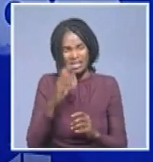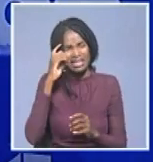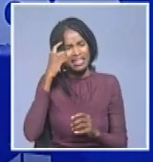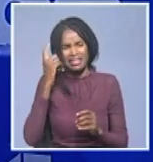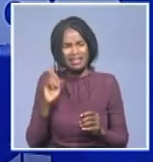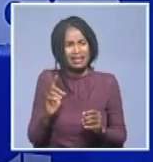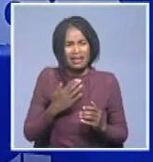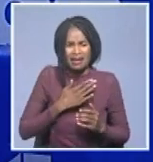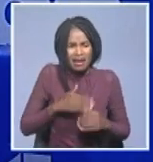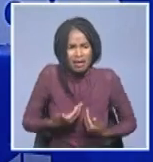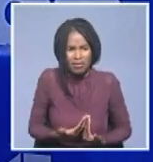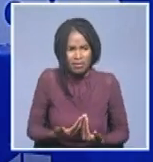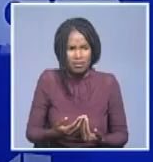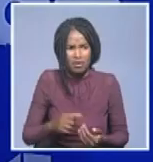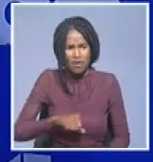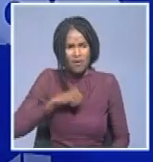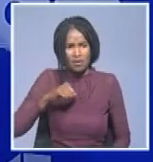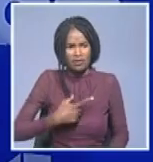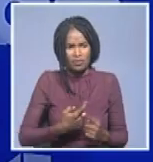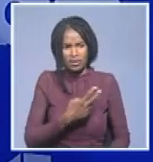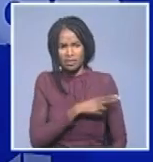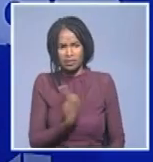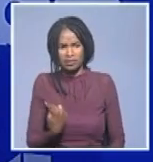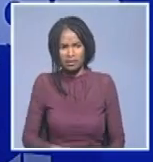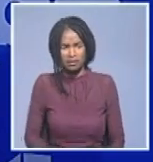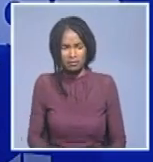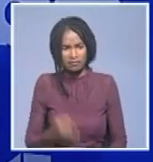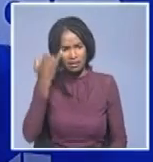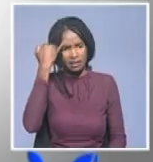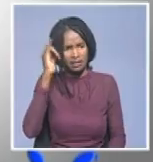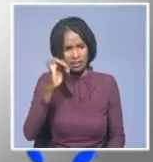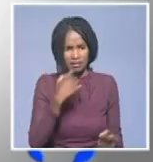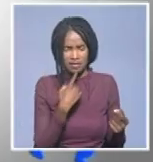the coronavirus and how it might affect us. And this is what some of you had to say.